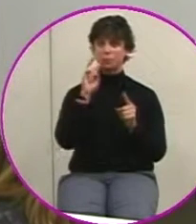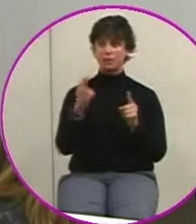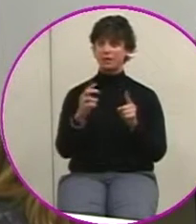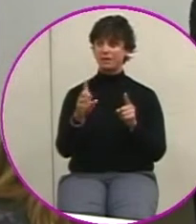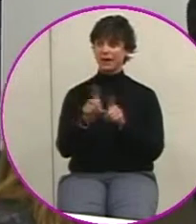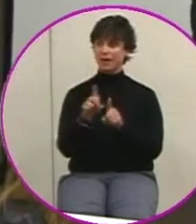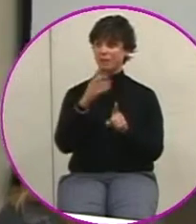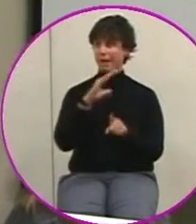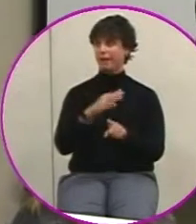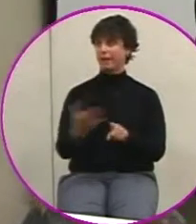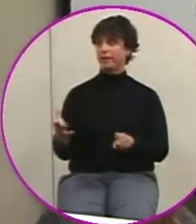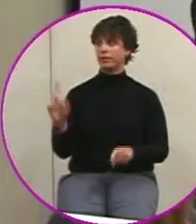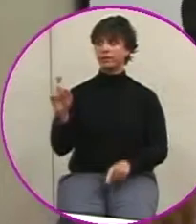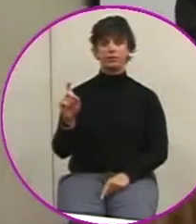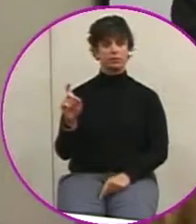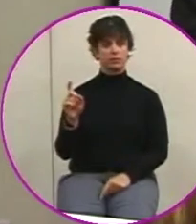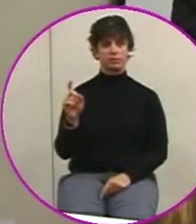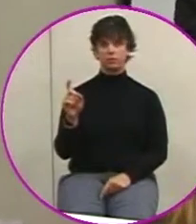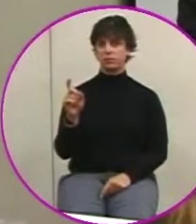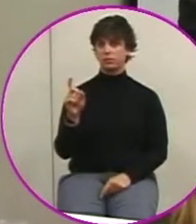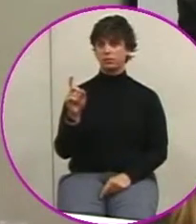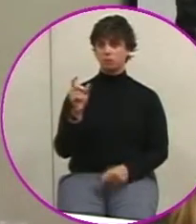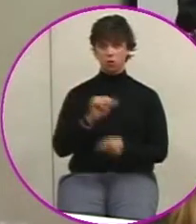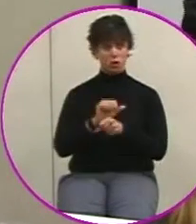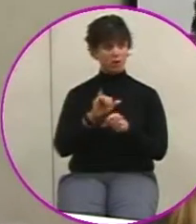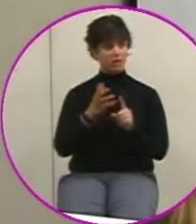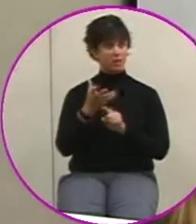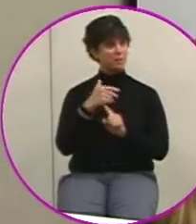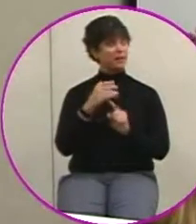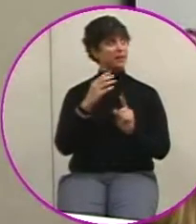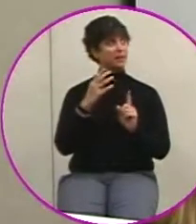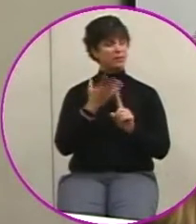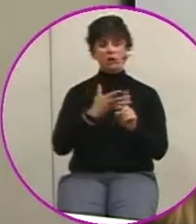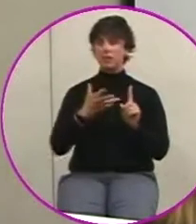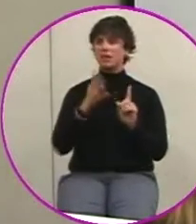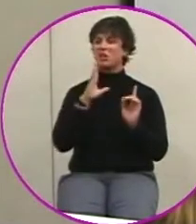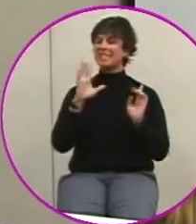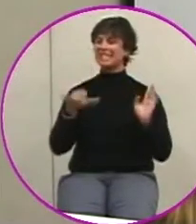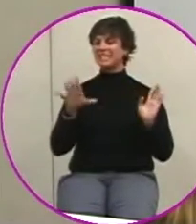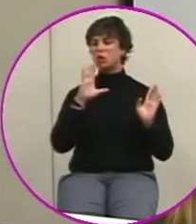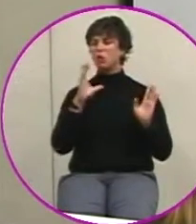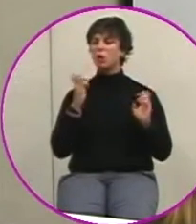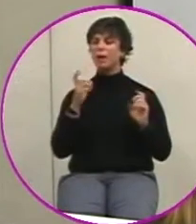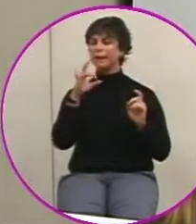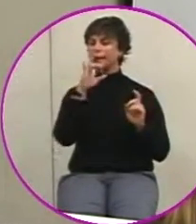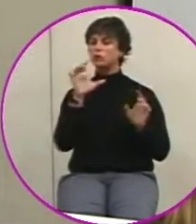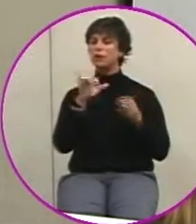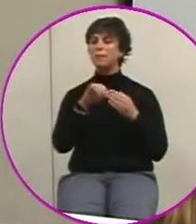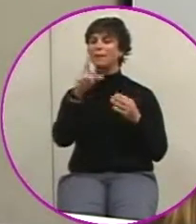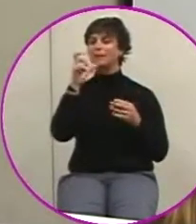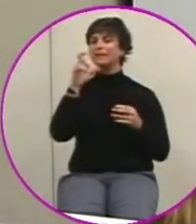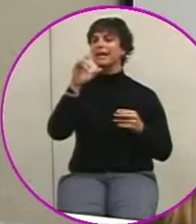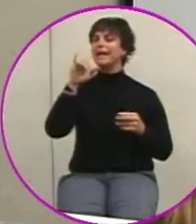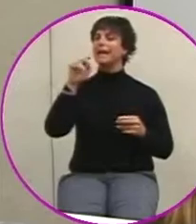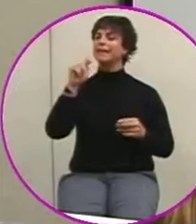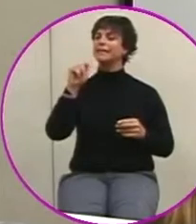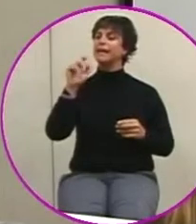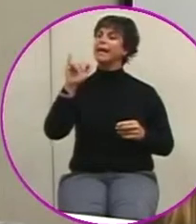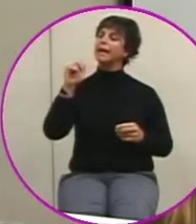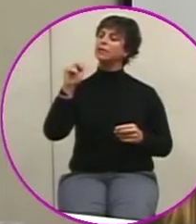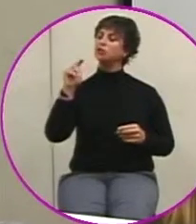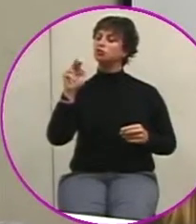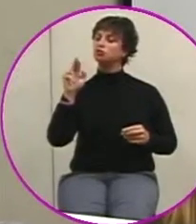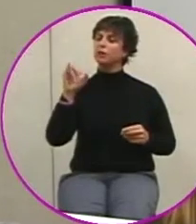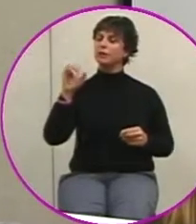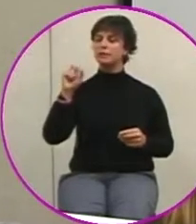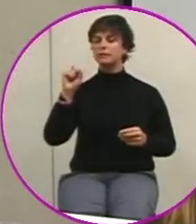thing? Does anybody work in that at all, where they go, you know, we just want kids to do it because it's intrinsically valued, and we